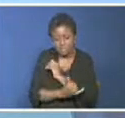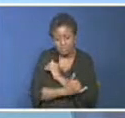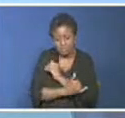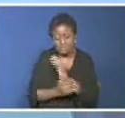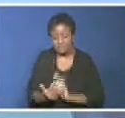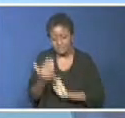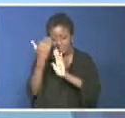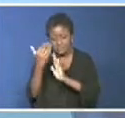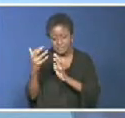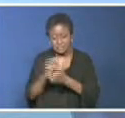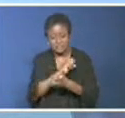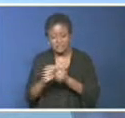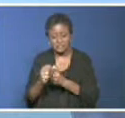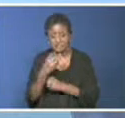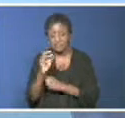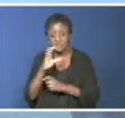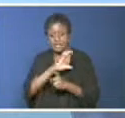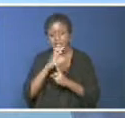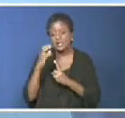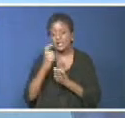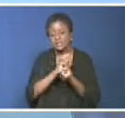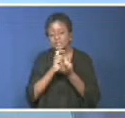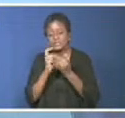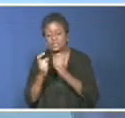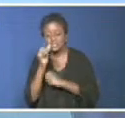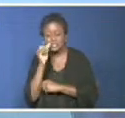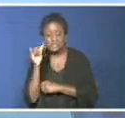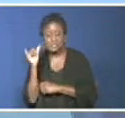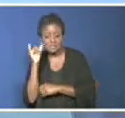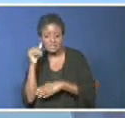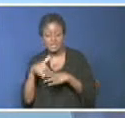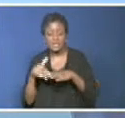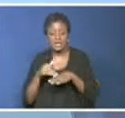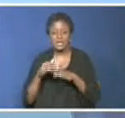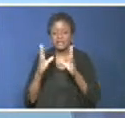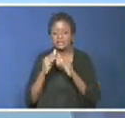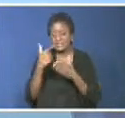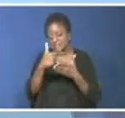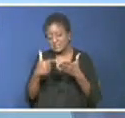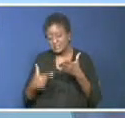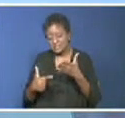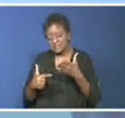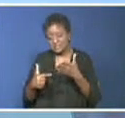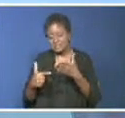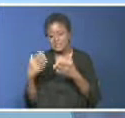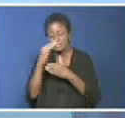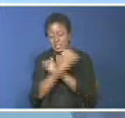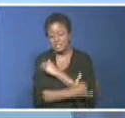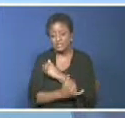climate change. Addressing an international conference yesterday, he detailed the country's plan to benefit from efforts